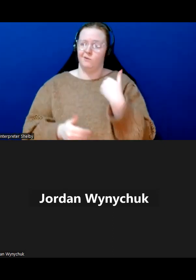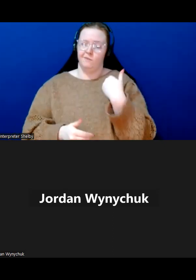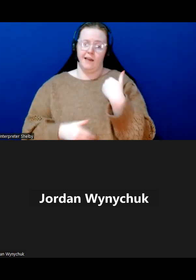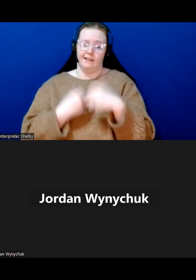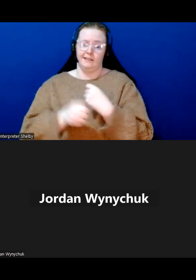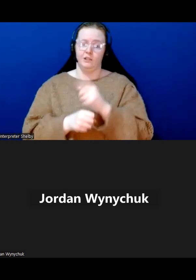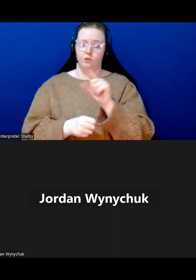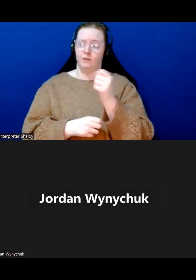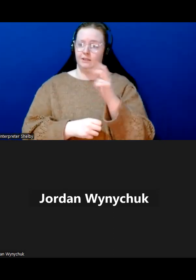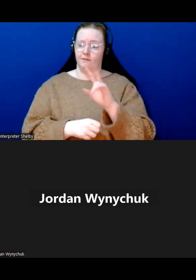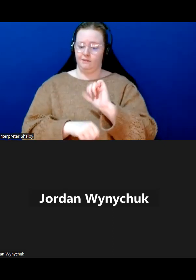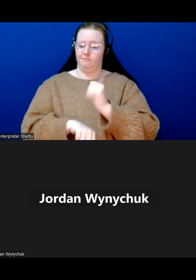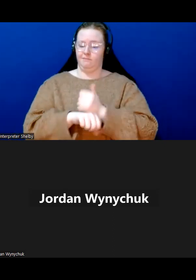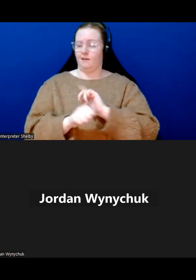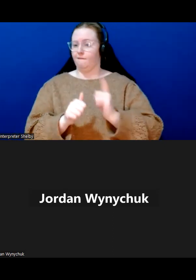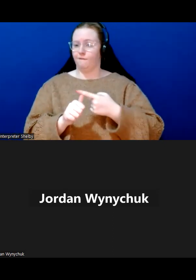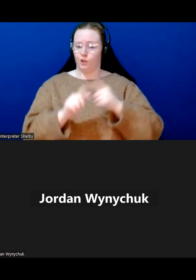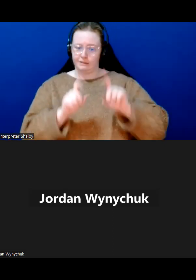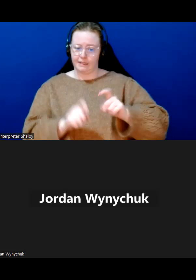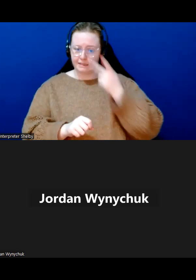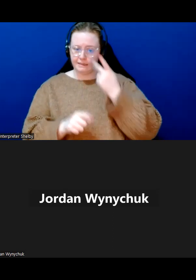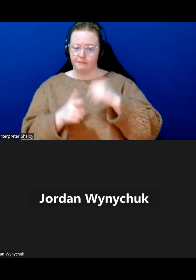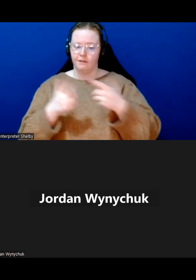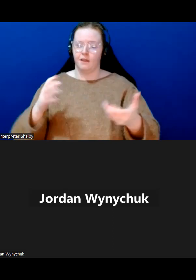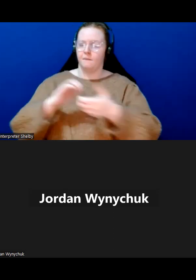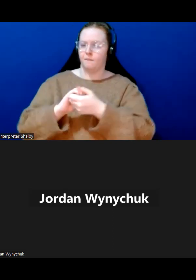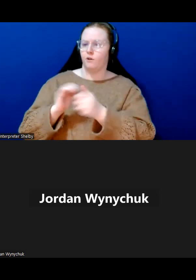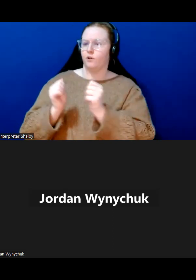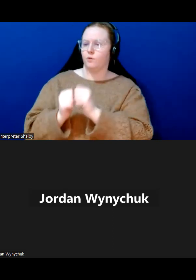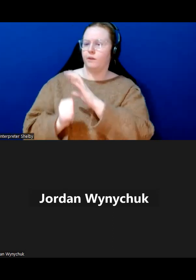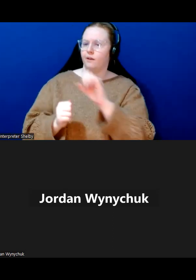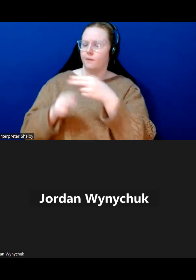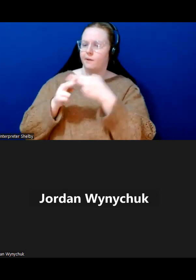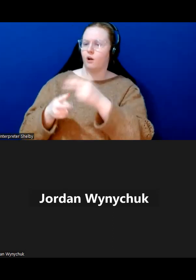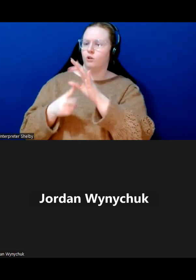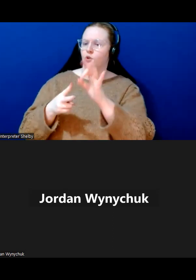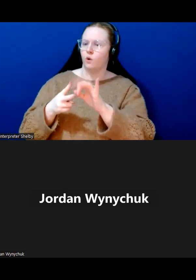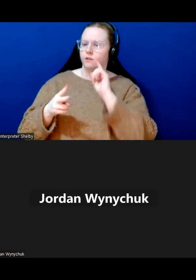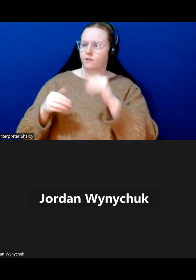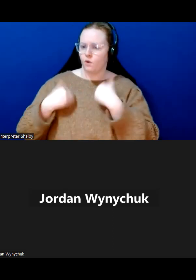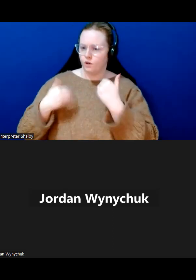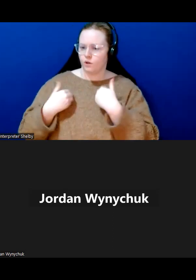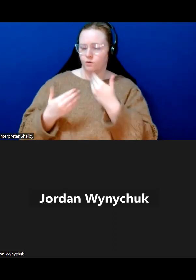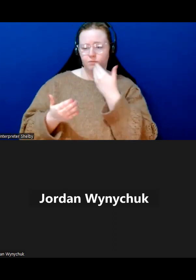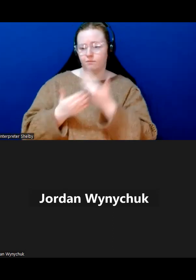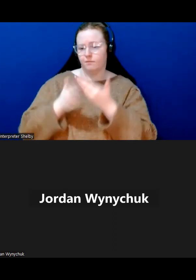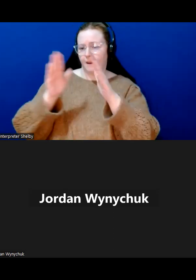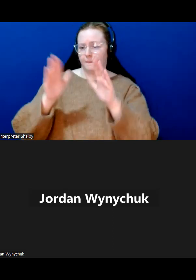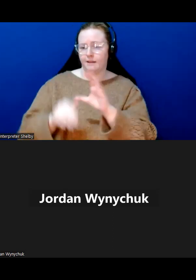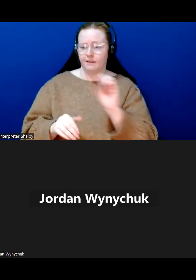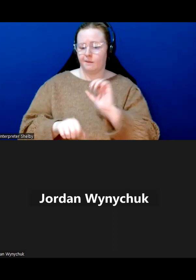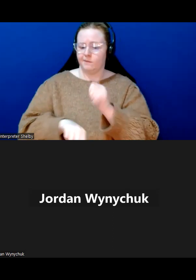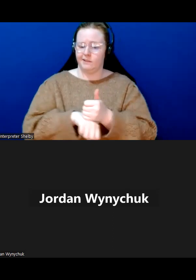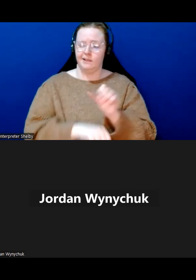prototype and actually partnered up with Choices for Youth, an incredible organization based in St. John's that works